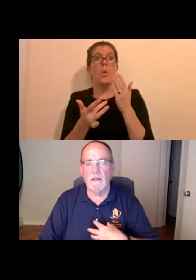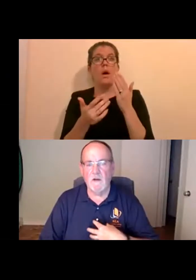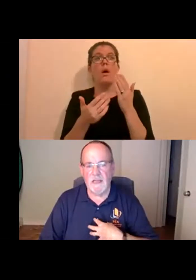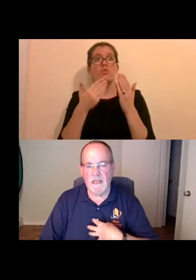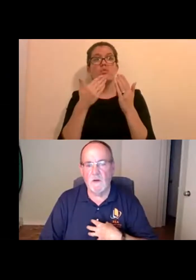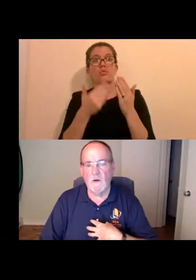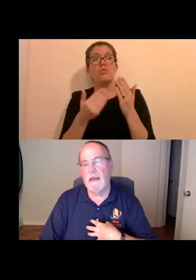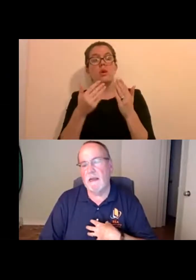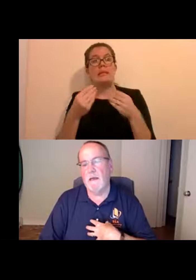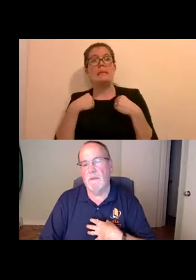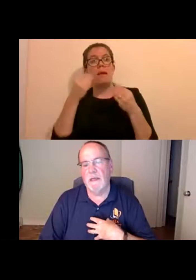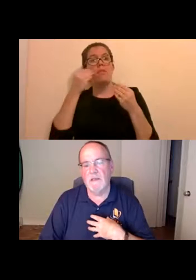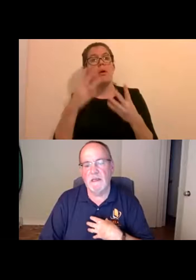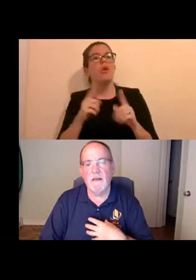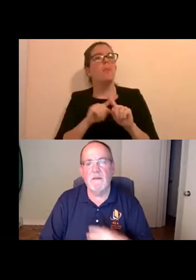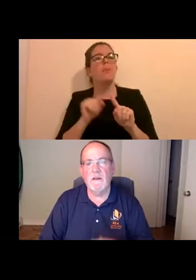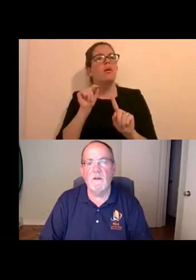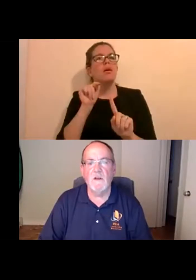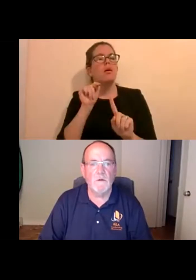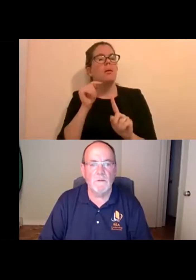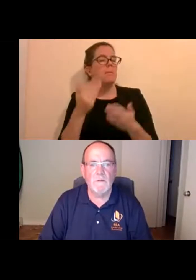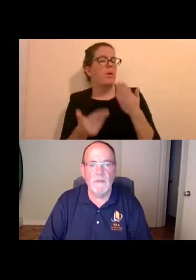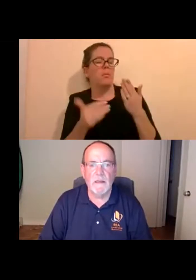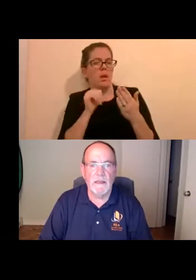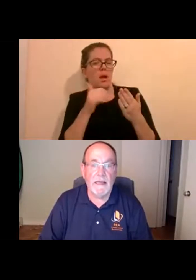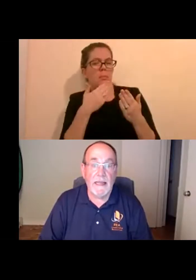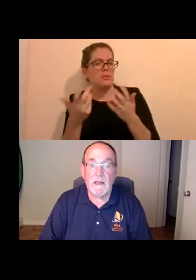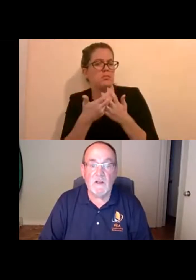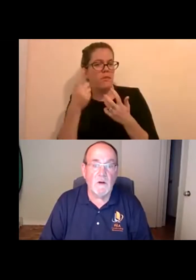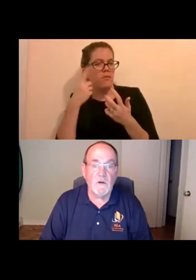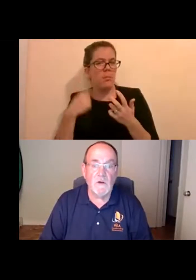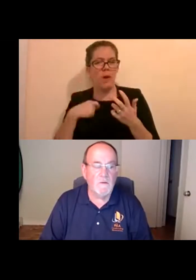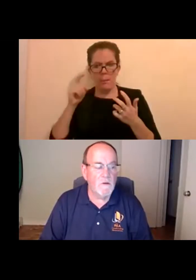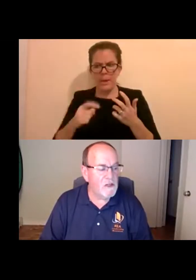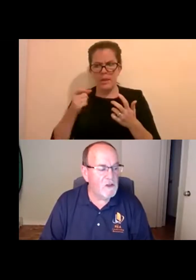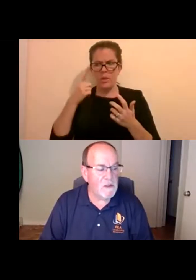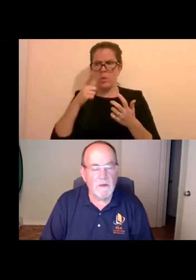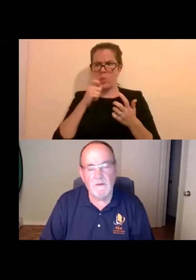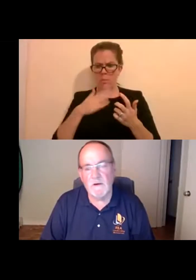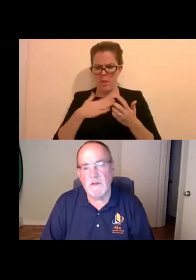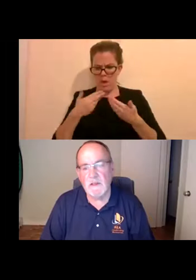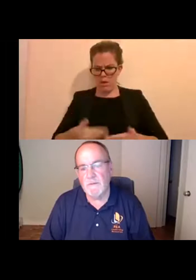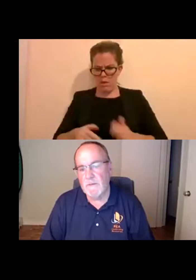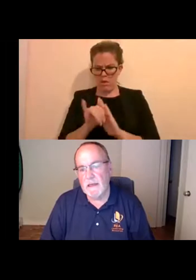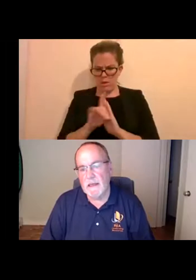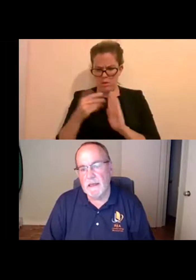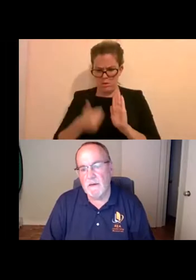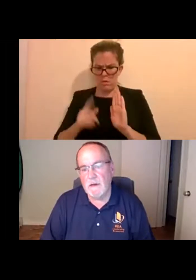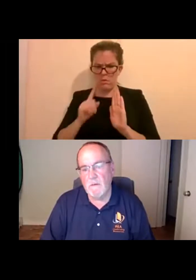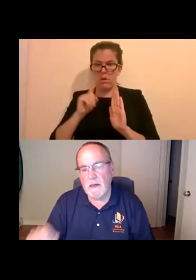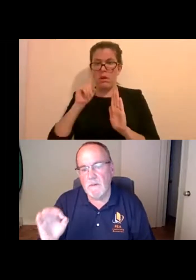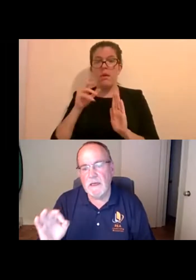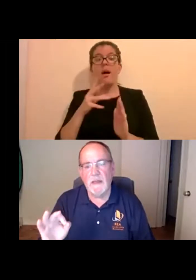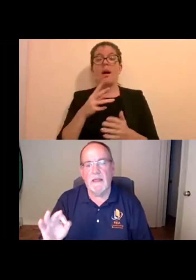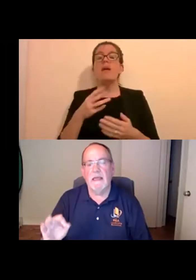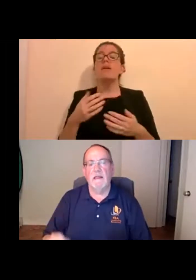to understand who I am as a deaf individual. And it's a culture of relationship and diversity. And